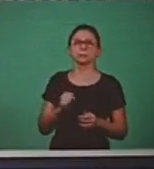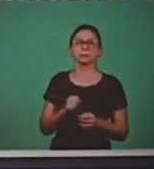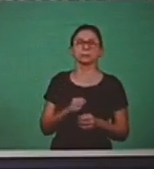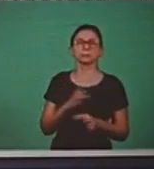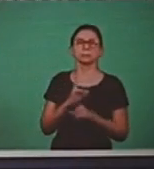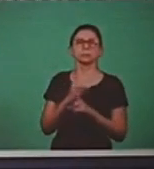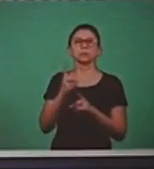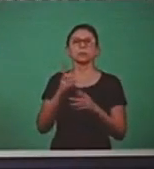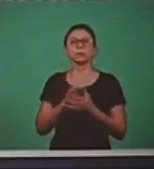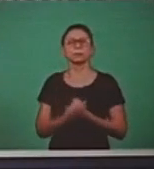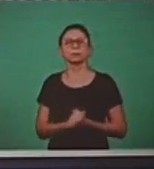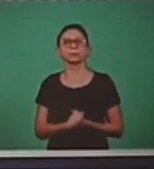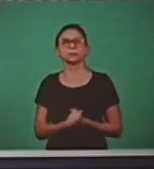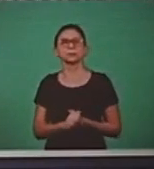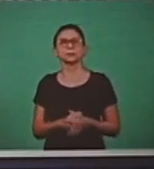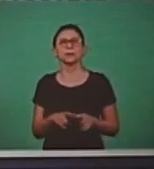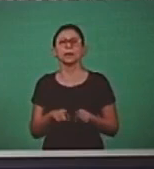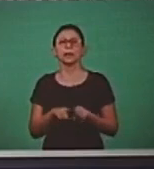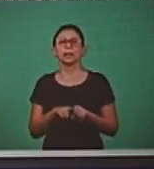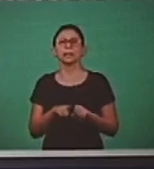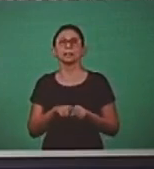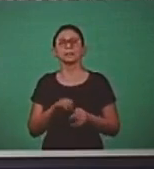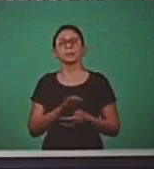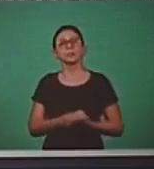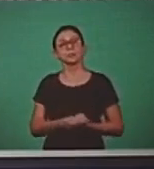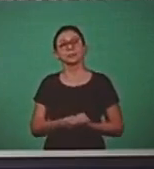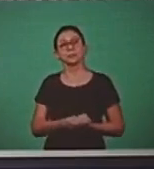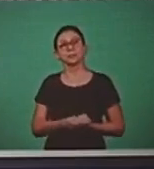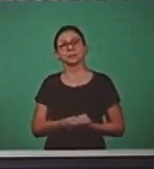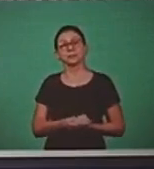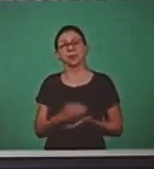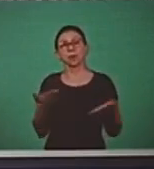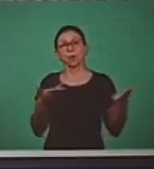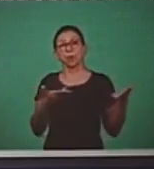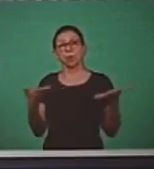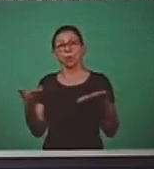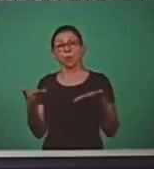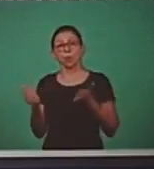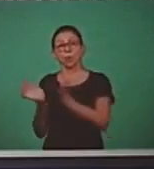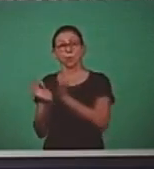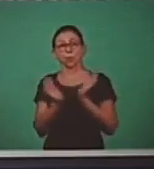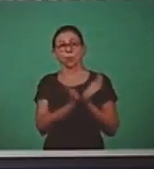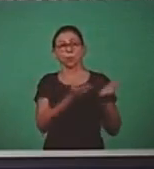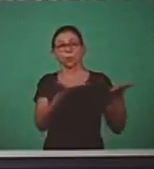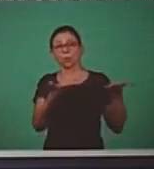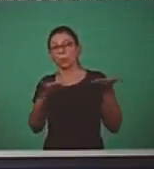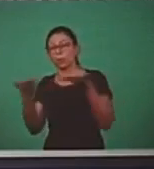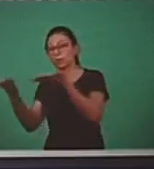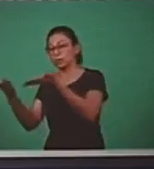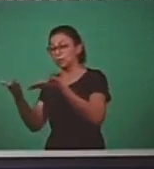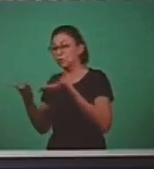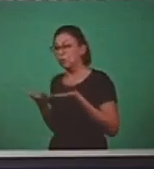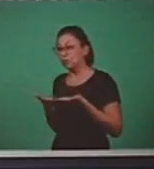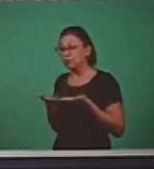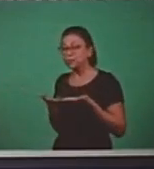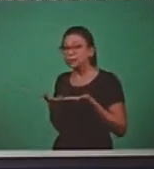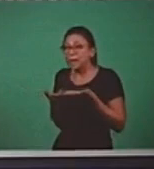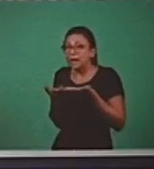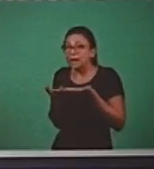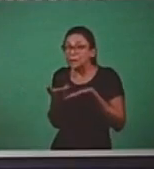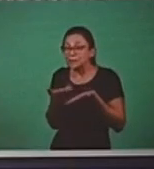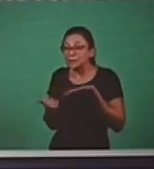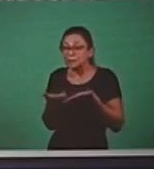are being extinguished. So they have been called, and they were invited, but were not properly prepared. Number